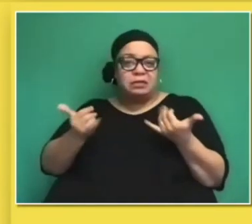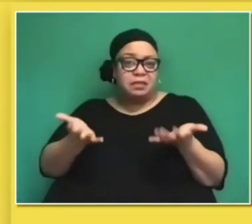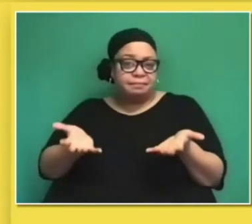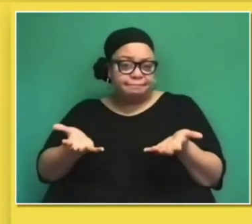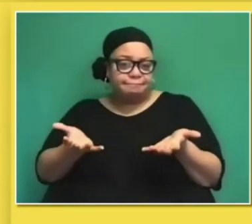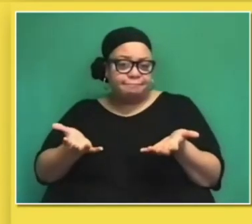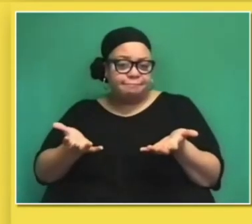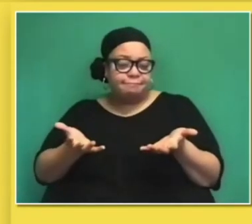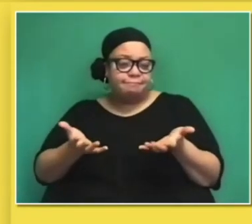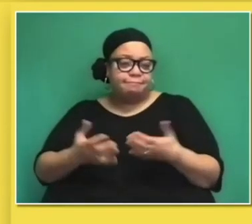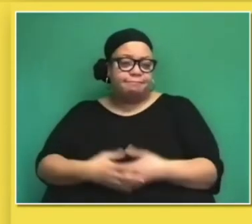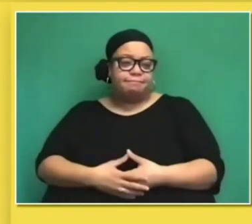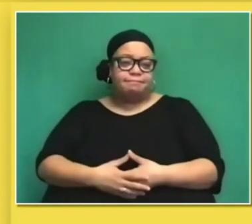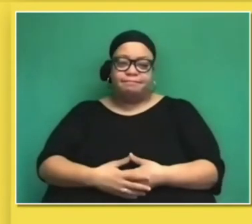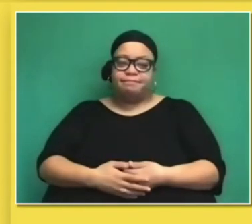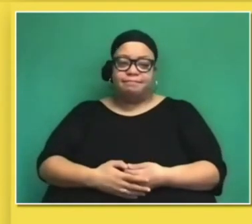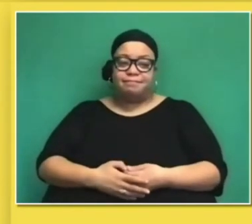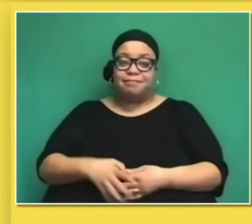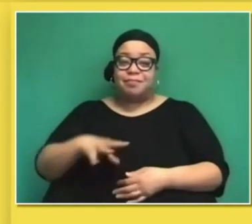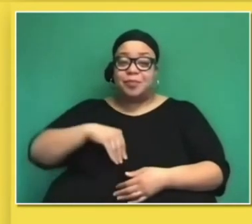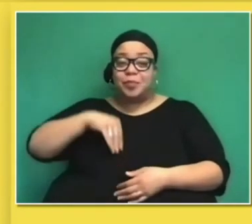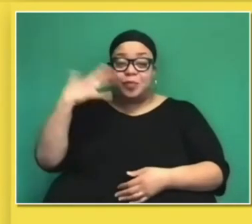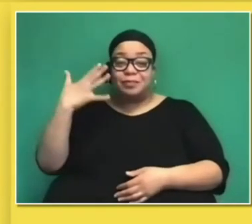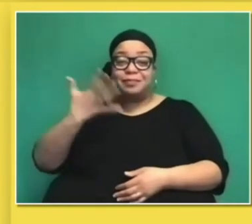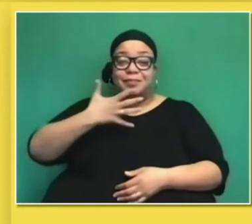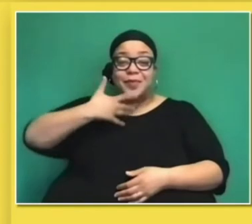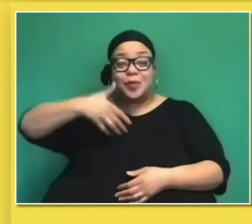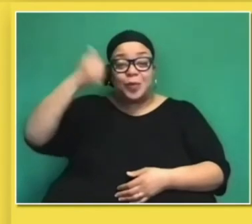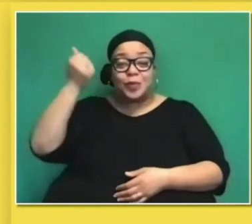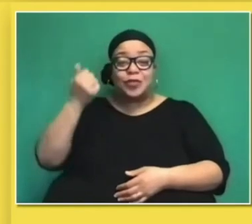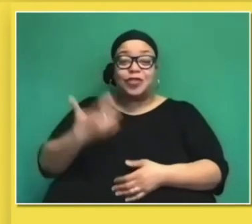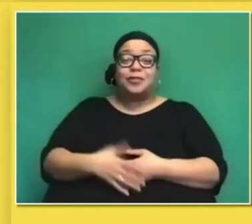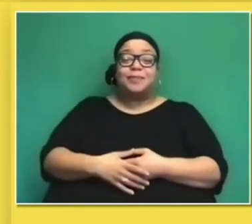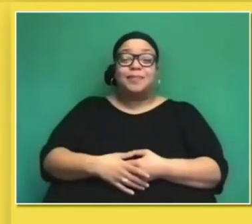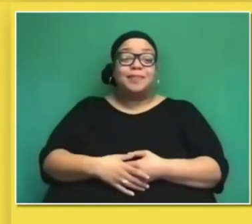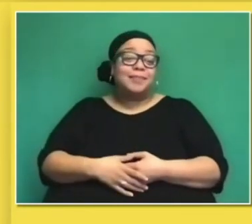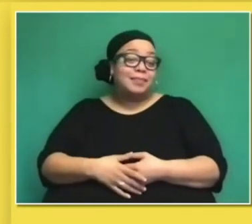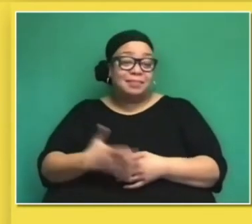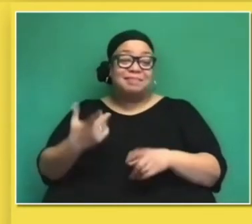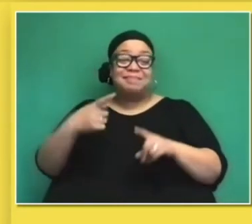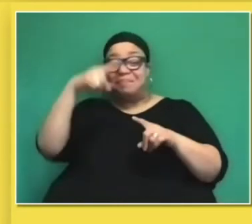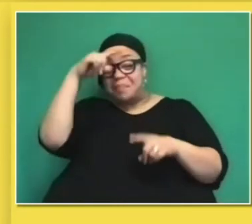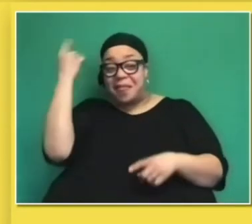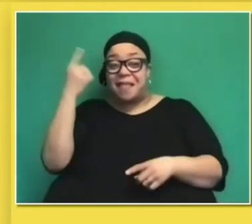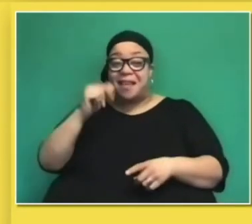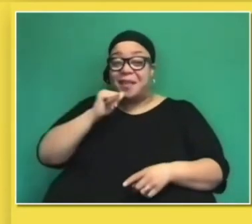man, and a Black woman with roots in India